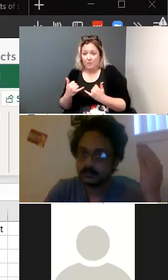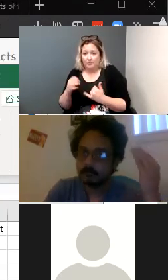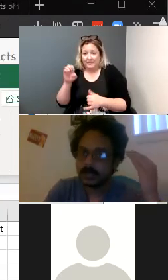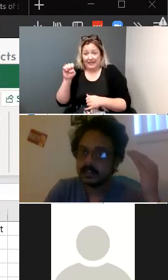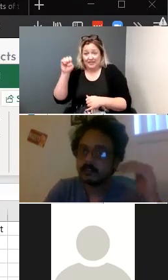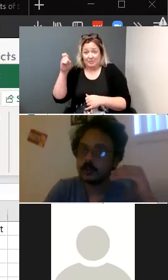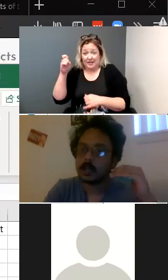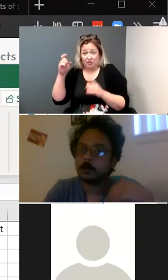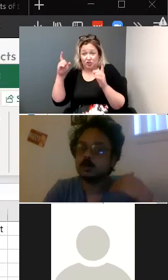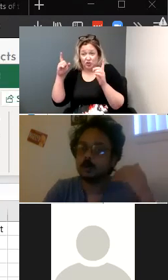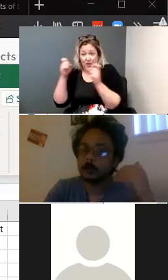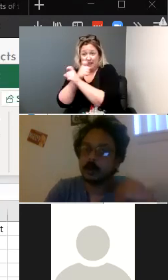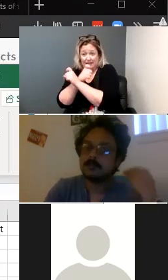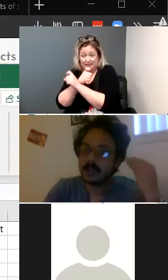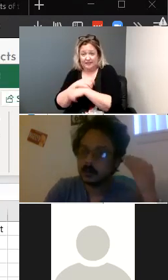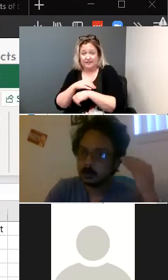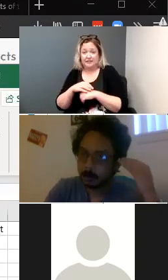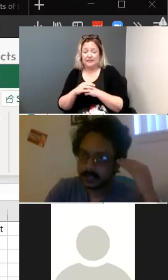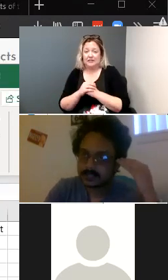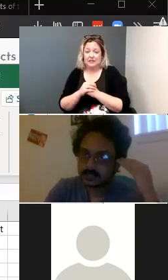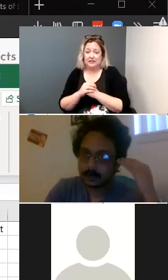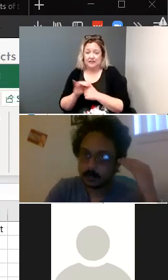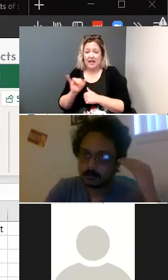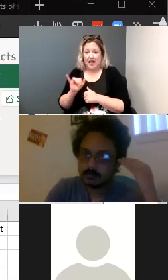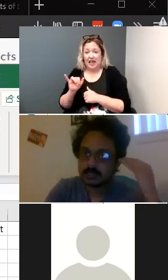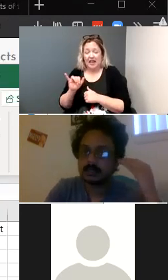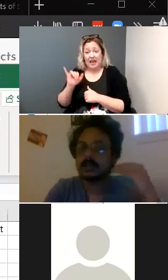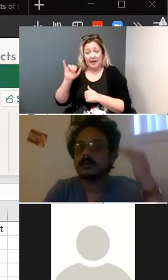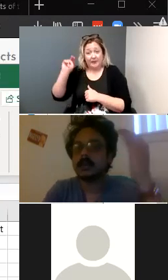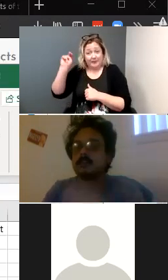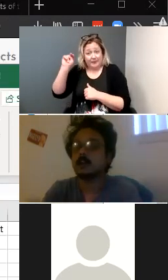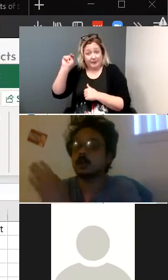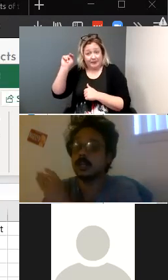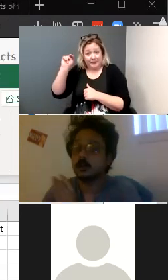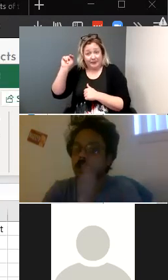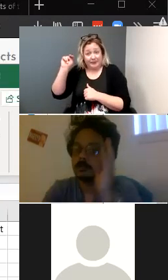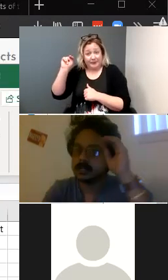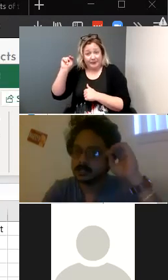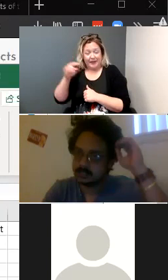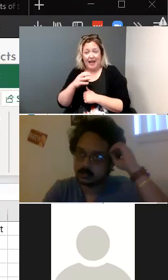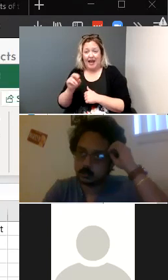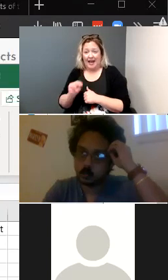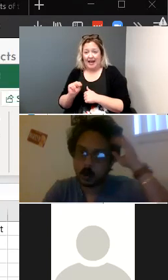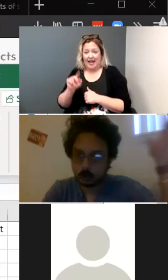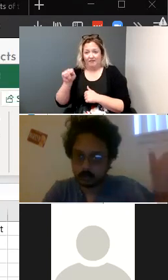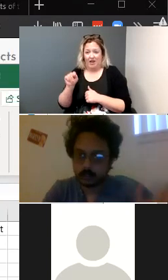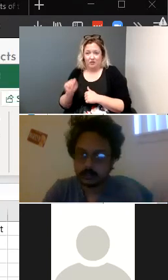complexities. Mainly we talk about 2 to the power of n complex algorithms, and then n factorial algorithms that is